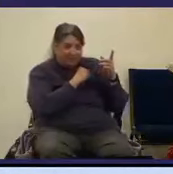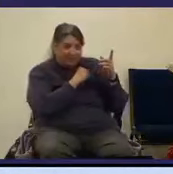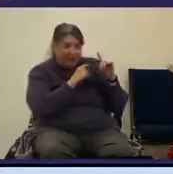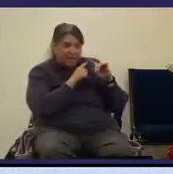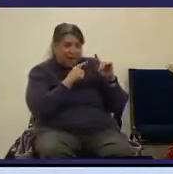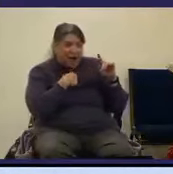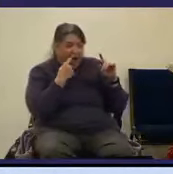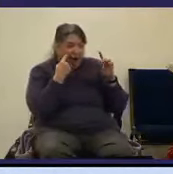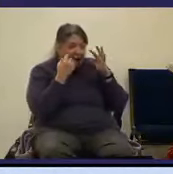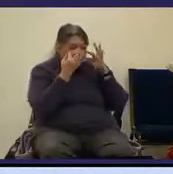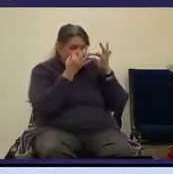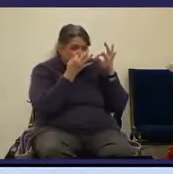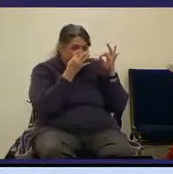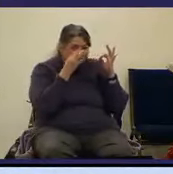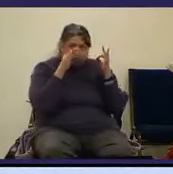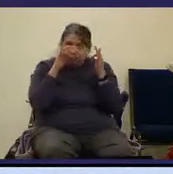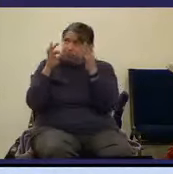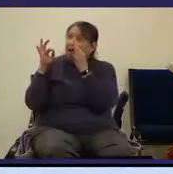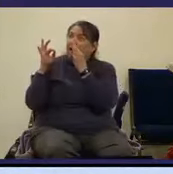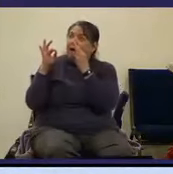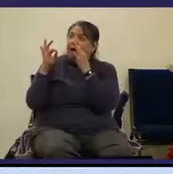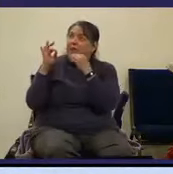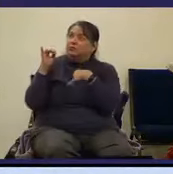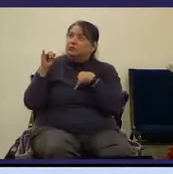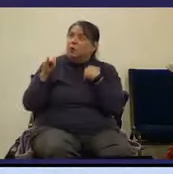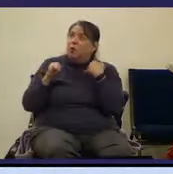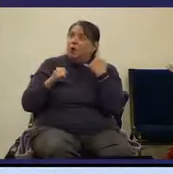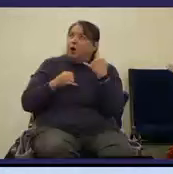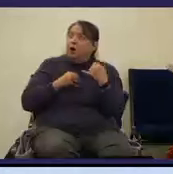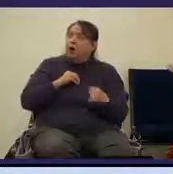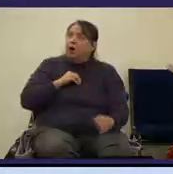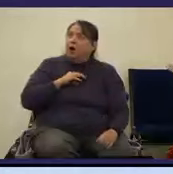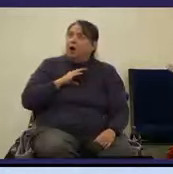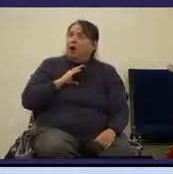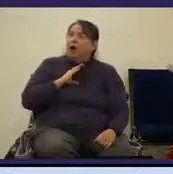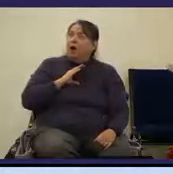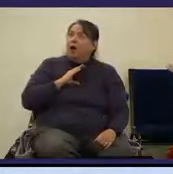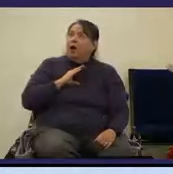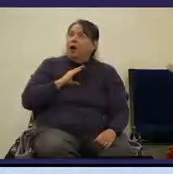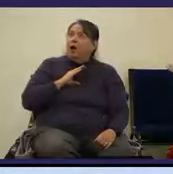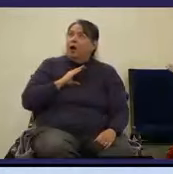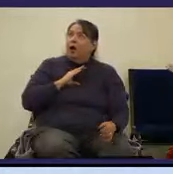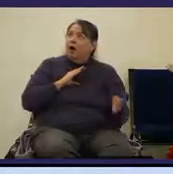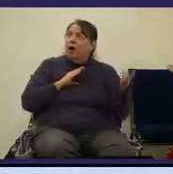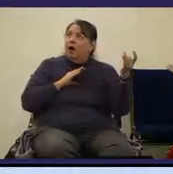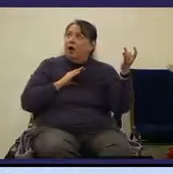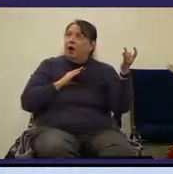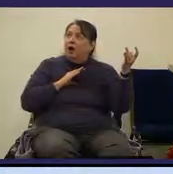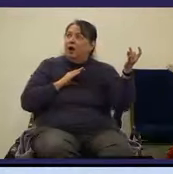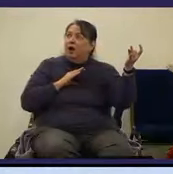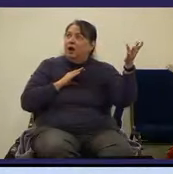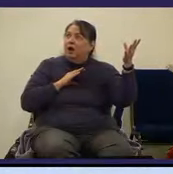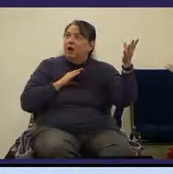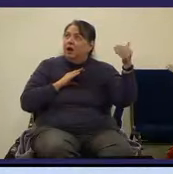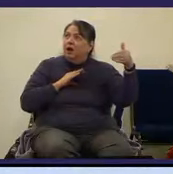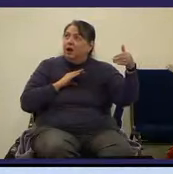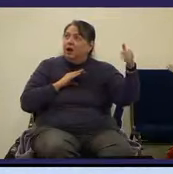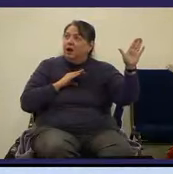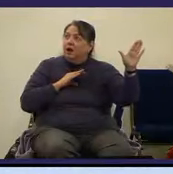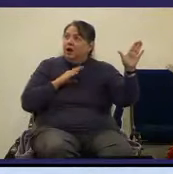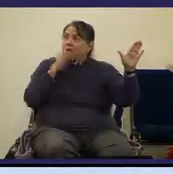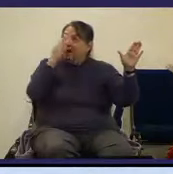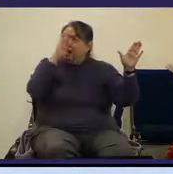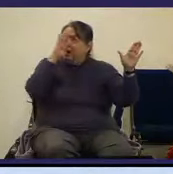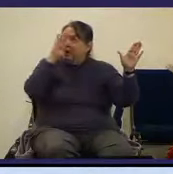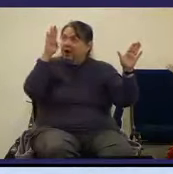eyes are on Jesus, because our joy comes from him. We don't have the power of Jesus, but Jesus has the power